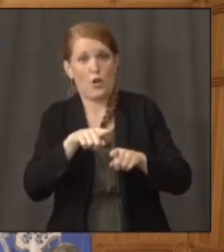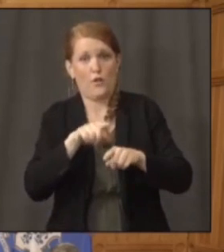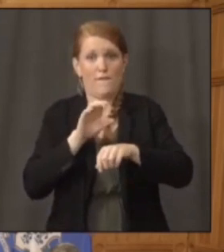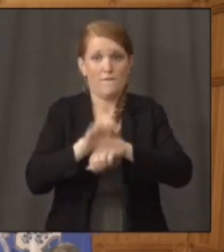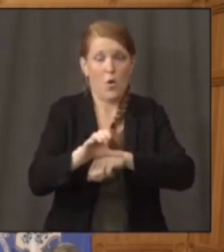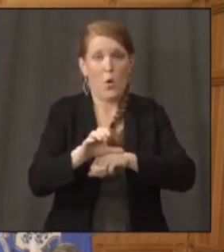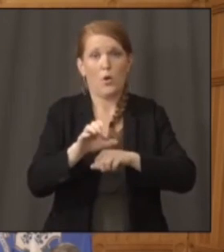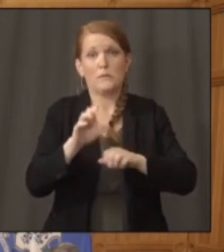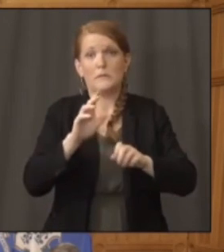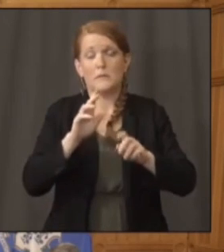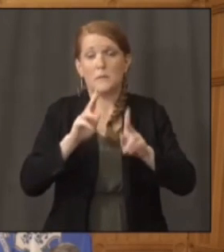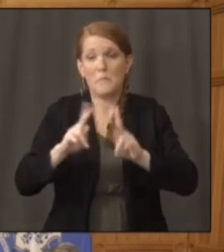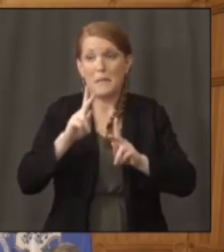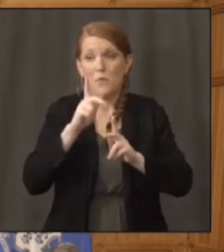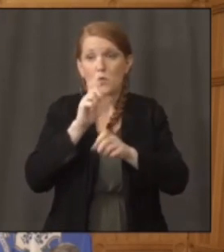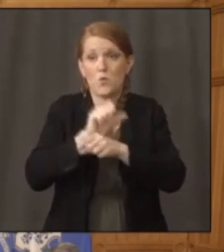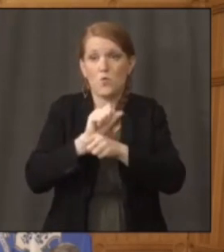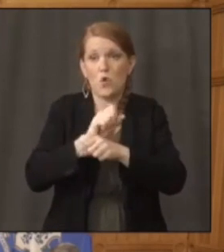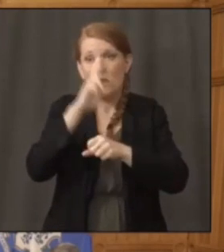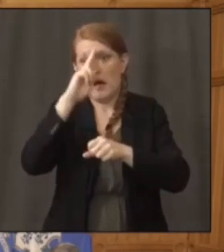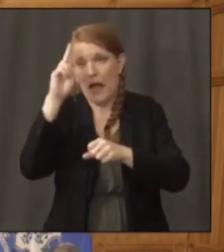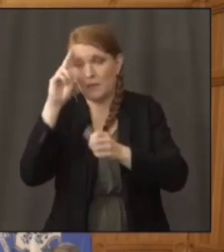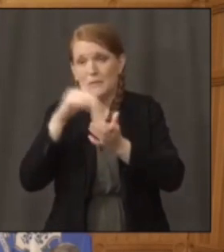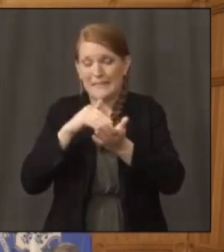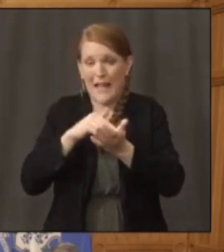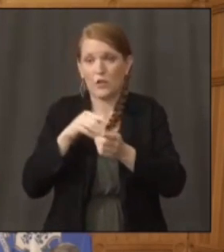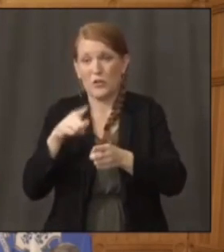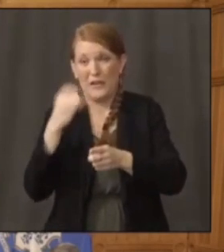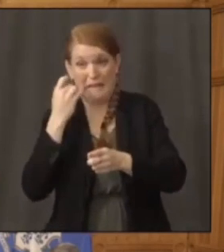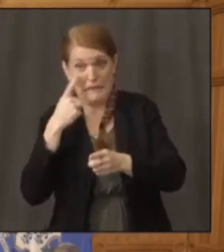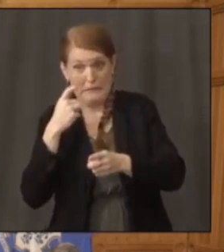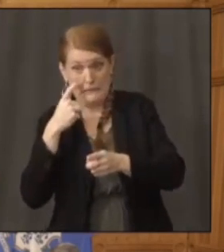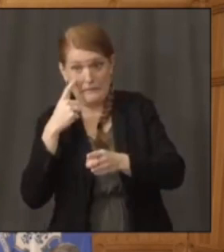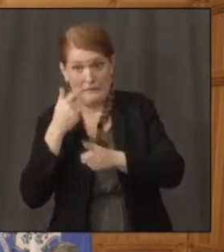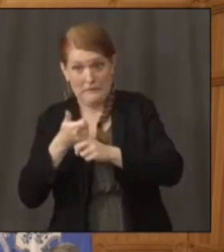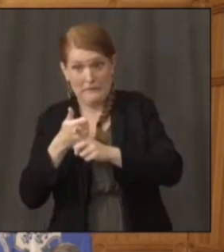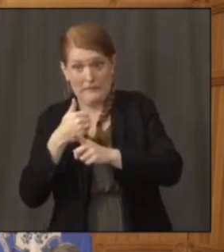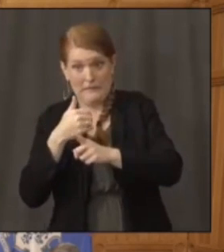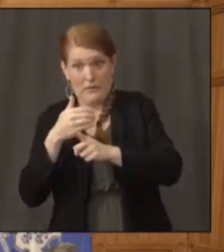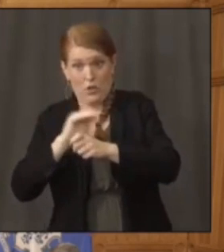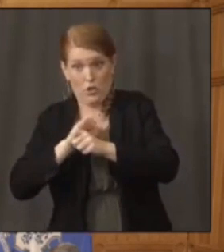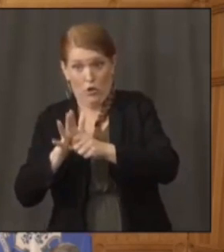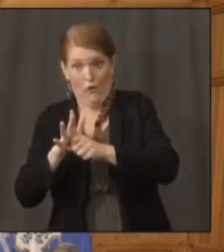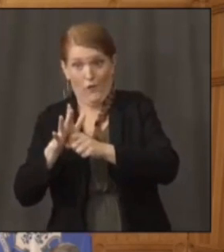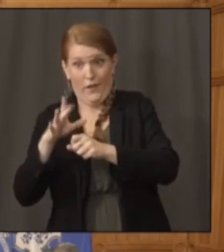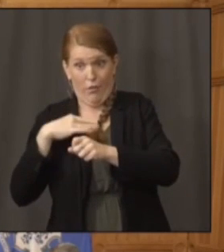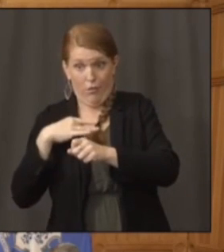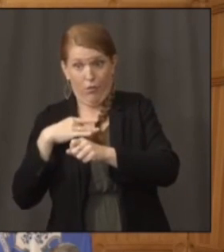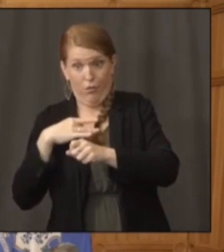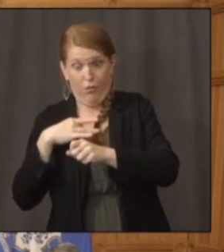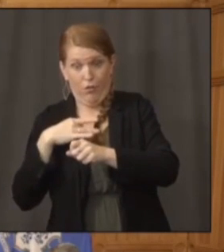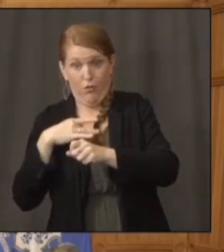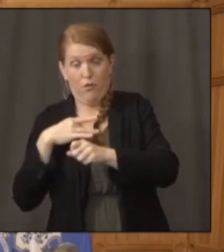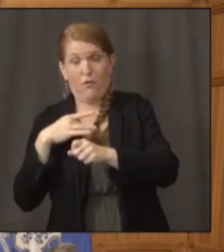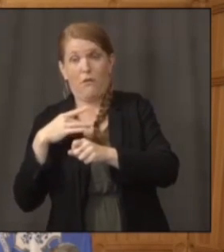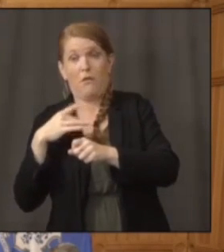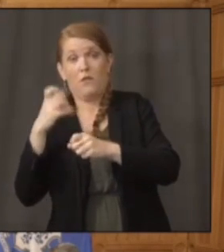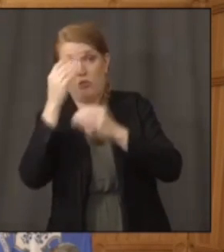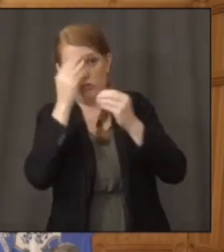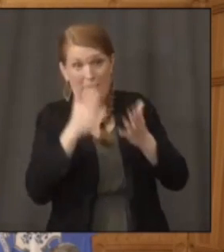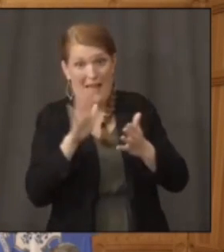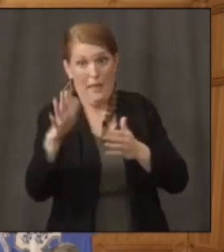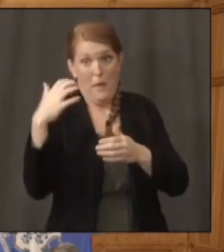report suspected COVID illness to their employer and then to quarantine and not to report to work. And this is,